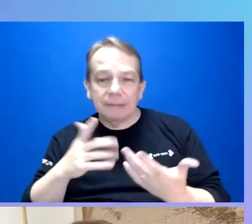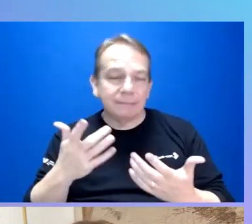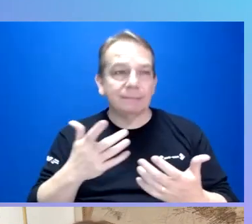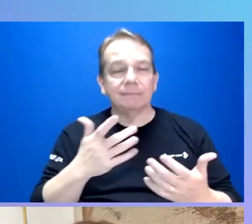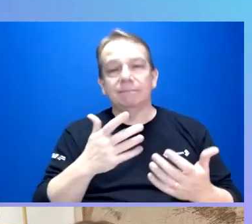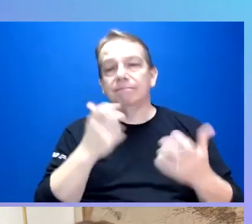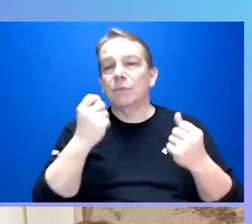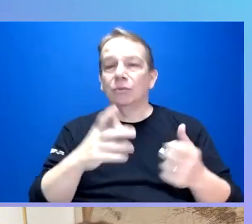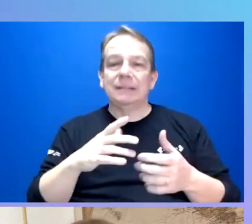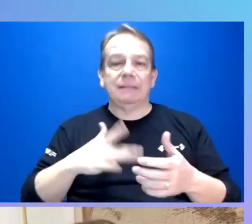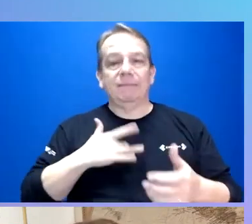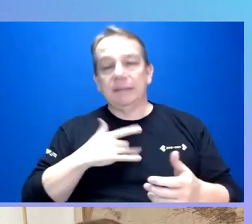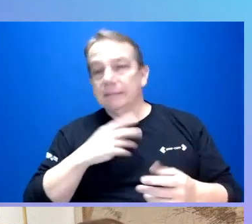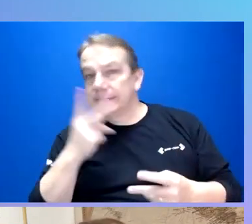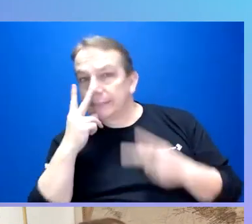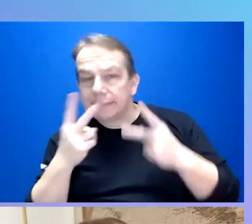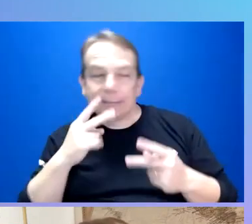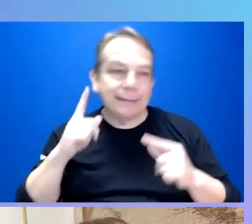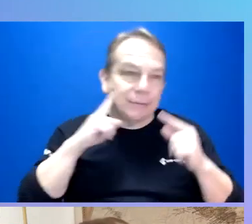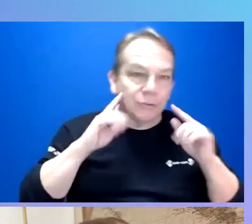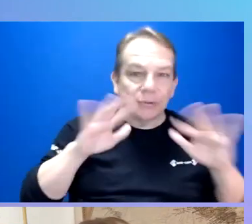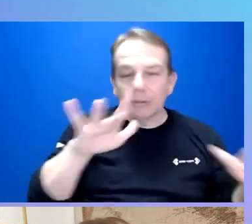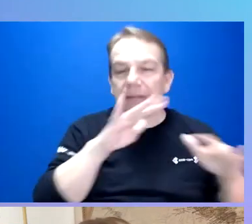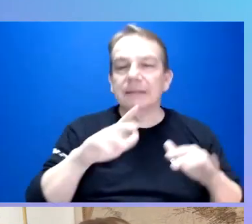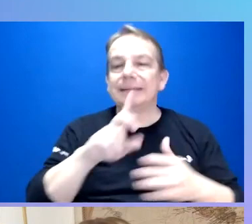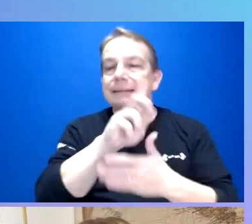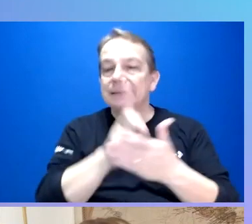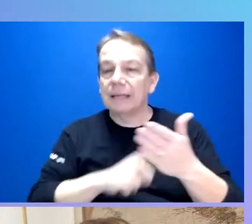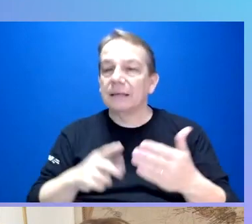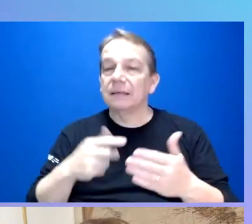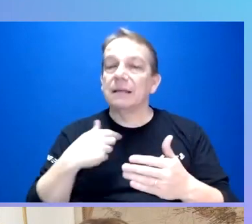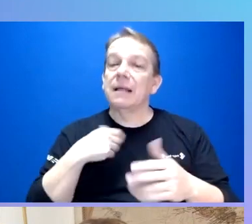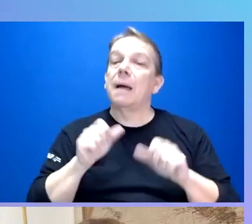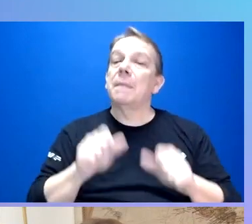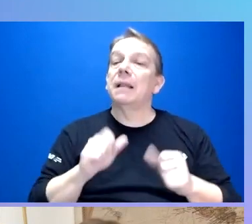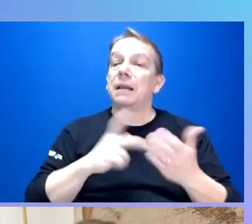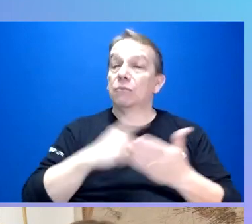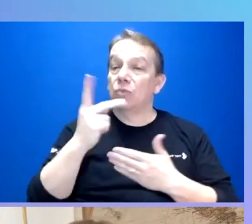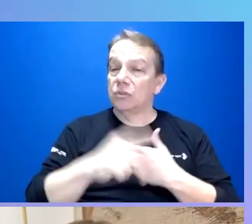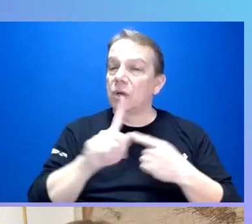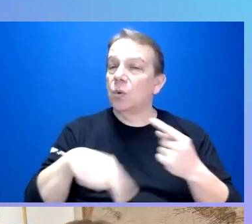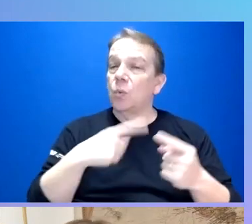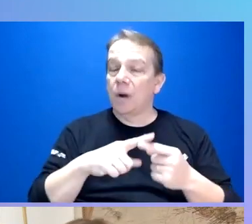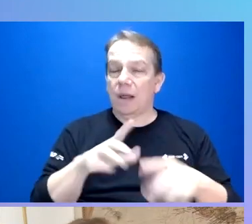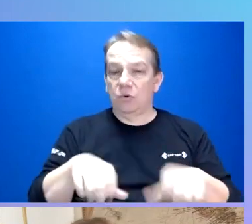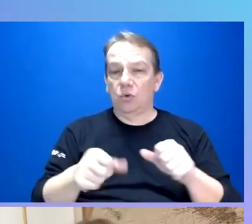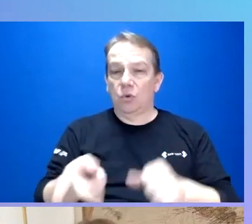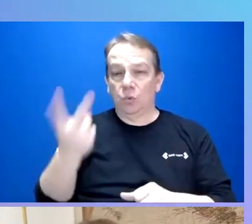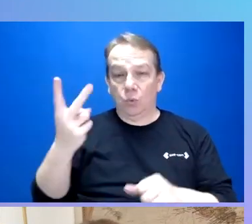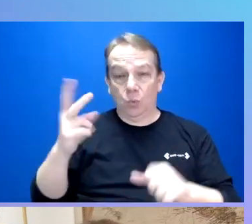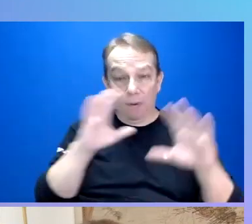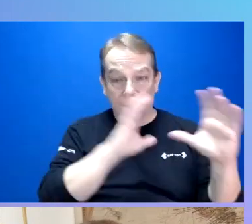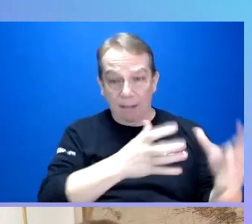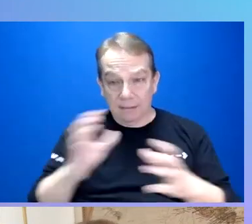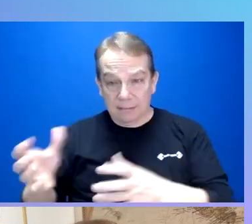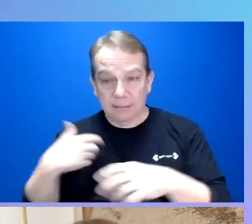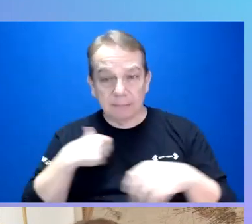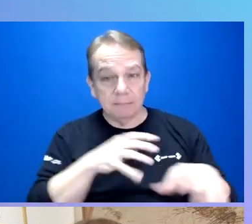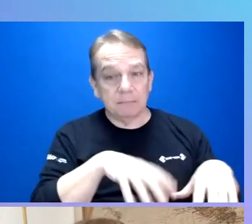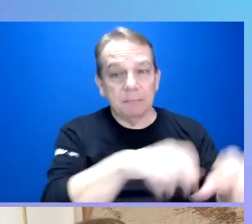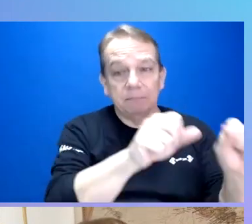them. So I was first introduced to the Ability Project when I took 2 of their classes. So I